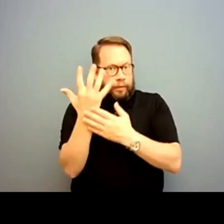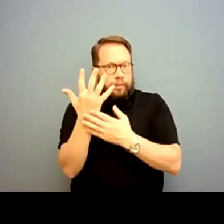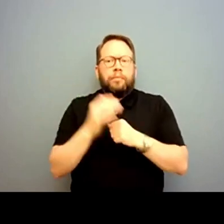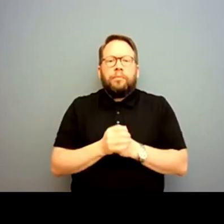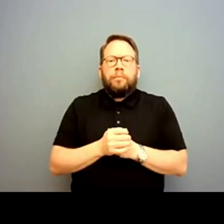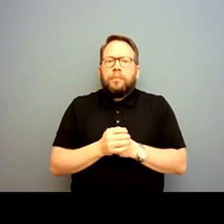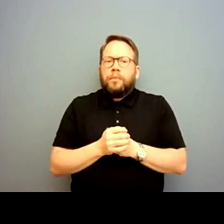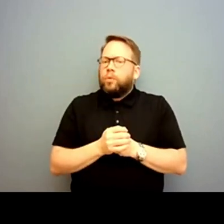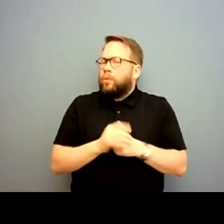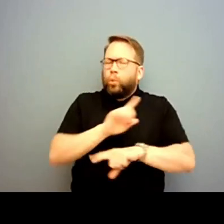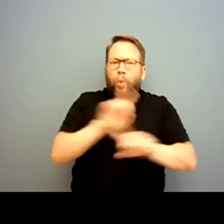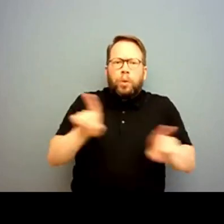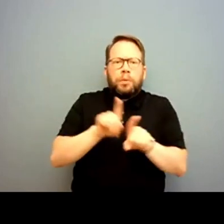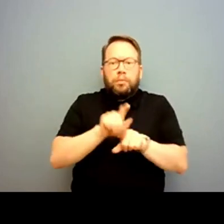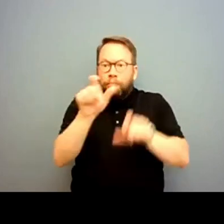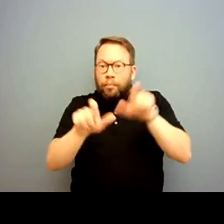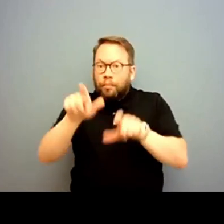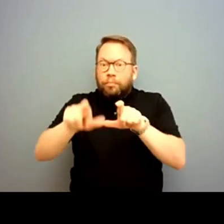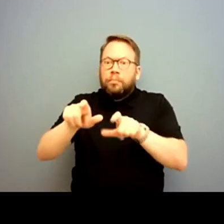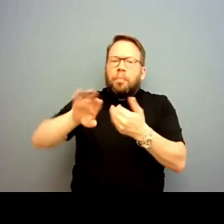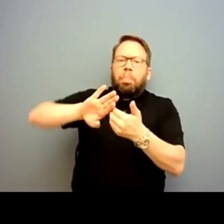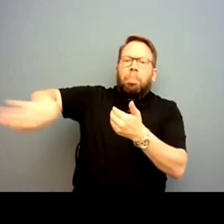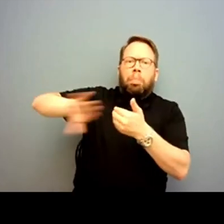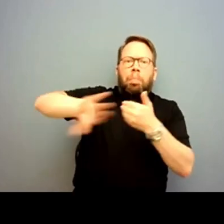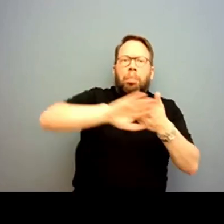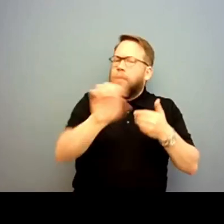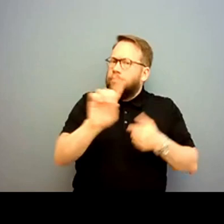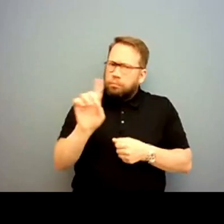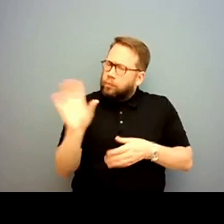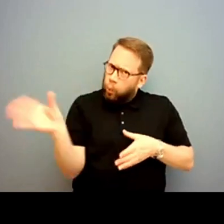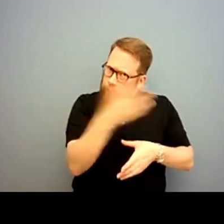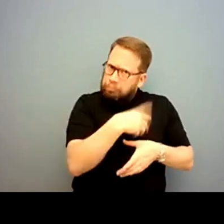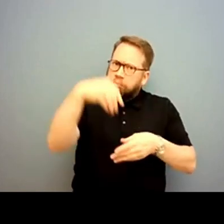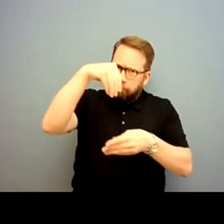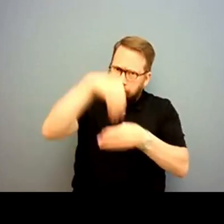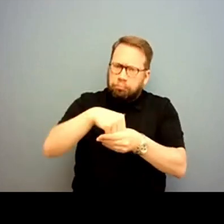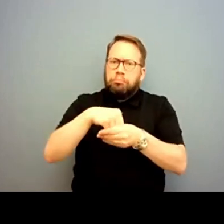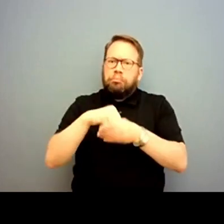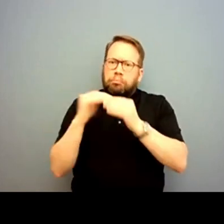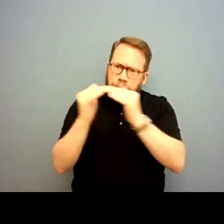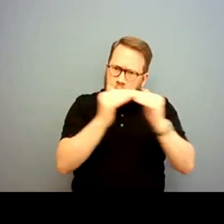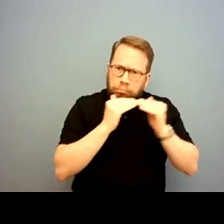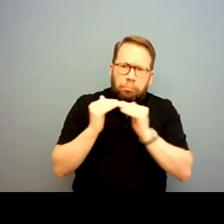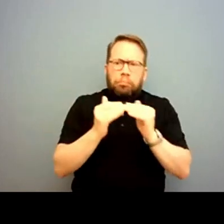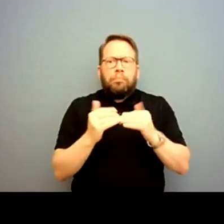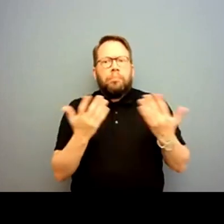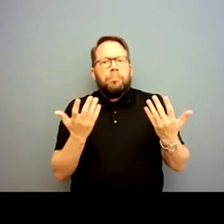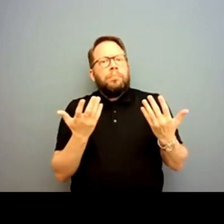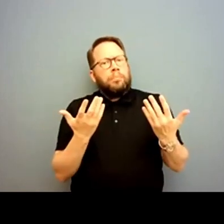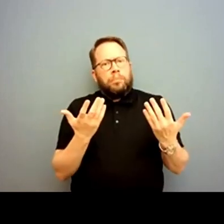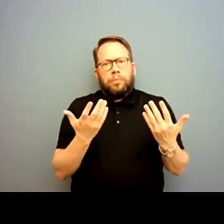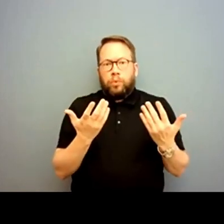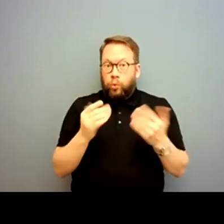The Nordic countries are also Arctic countries, so it is only natural that the Nordic Council of Ministers has